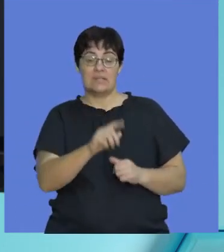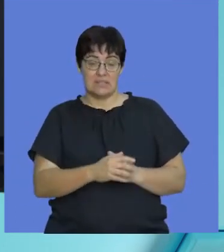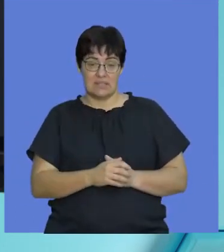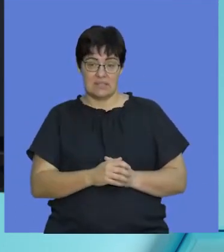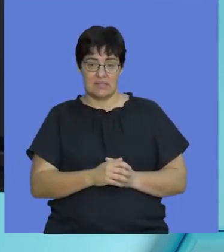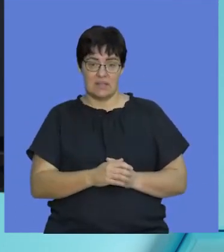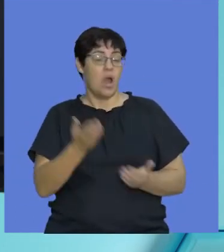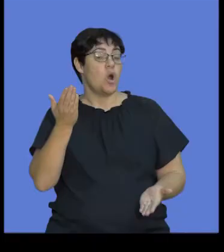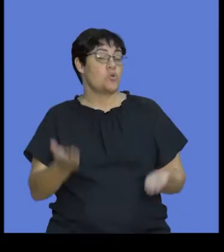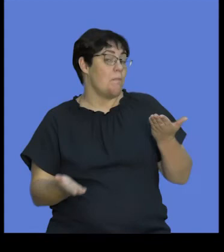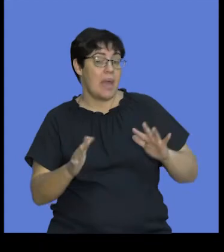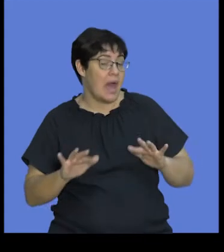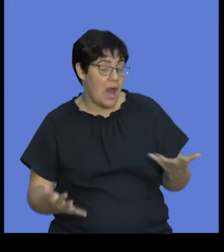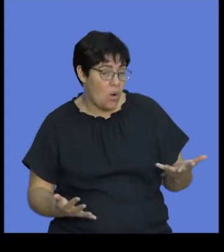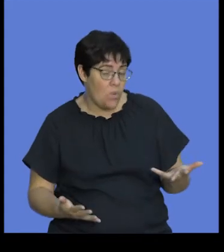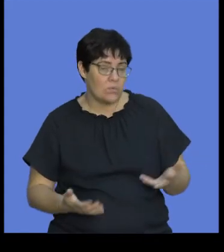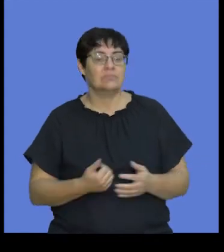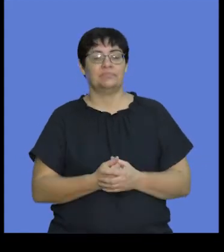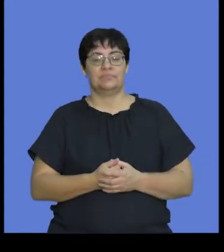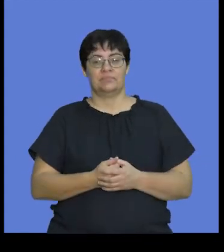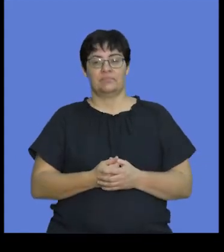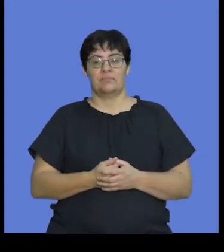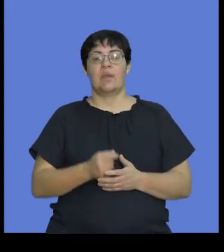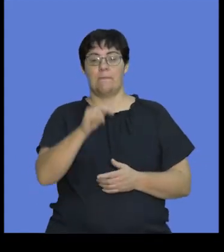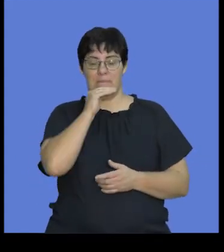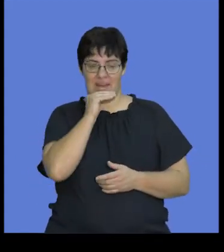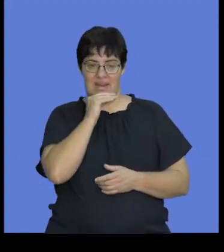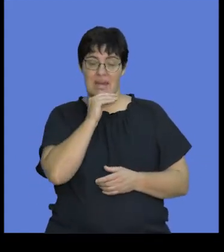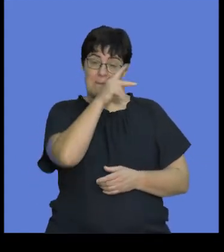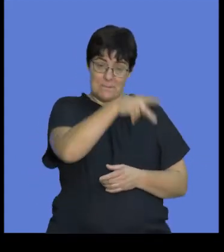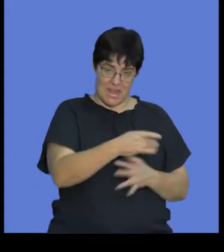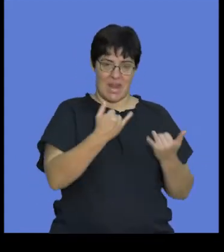means, how does it compare? It's now bigger.